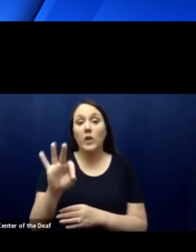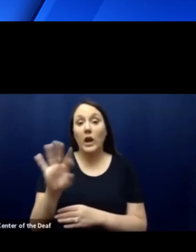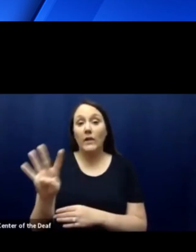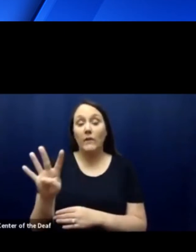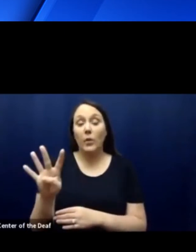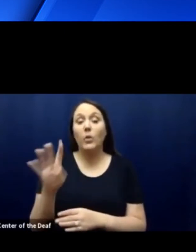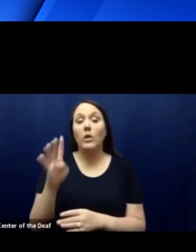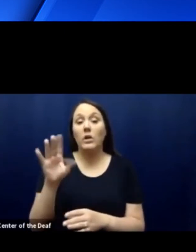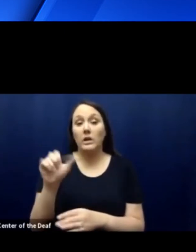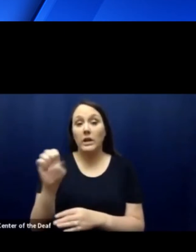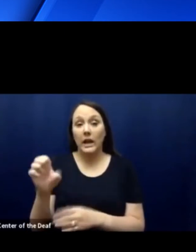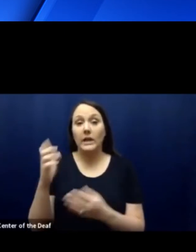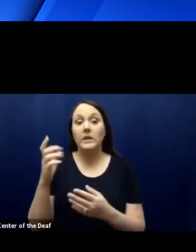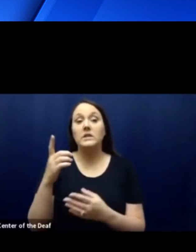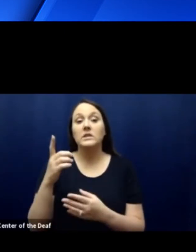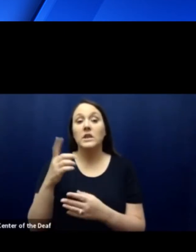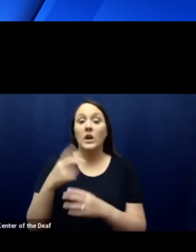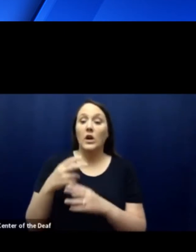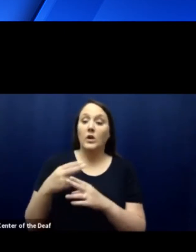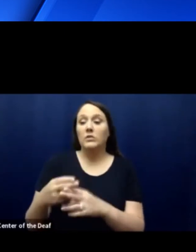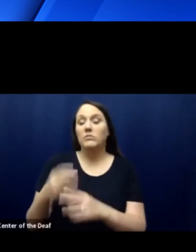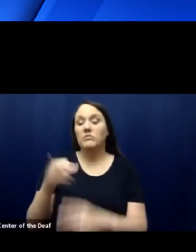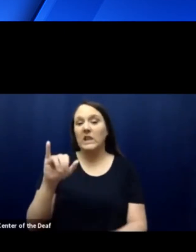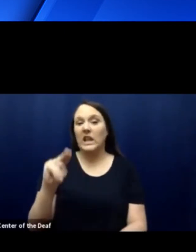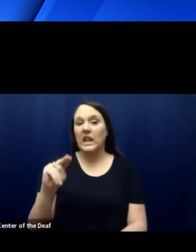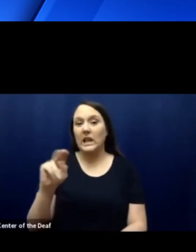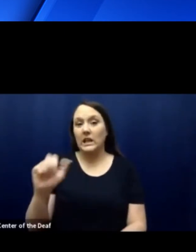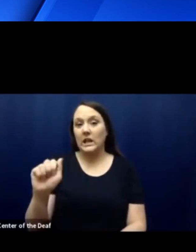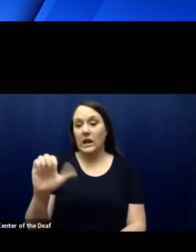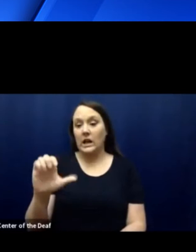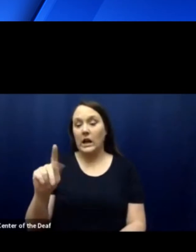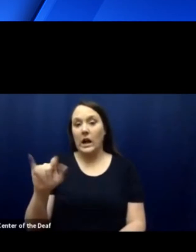6,294 of our cases are considered inactive, giving us